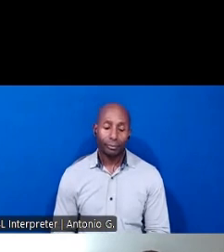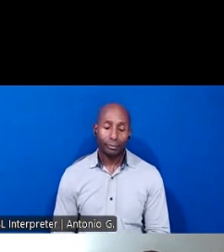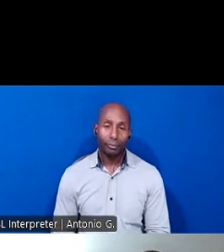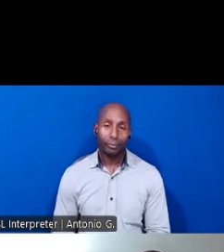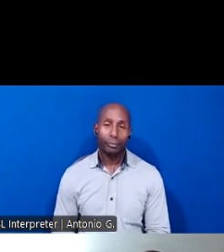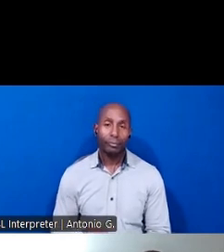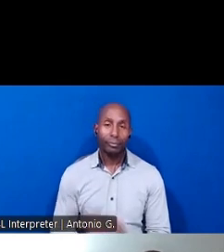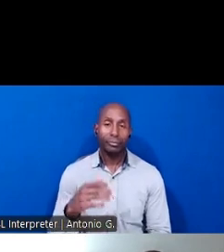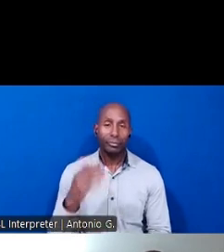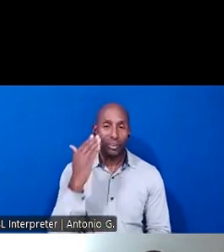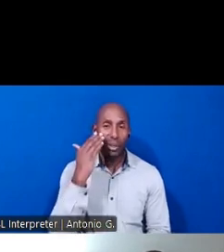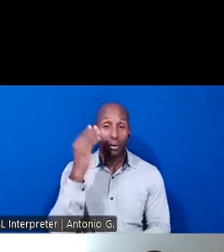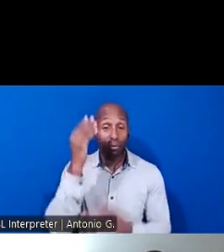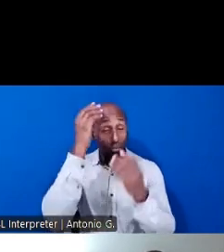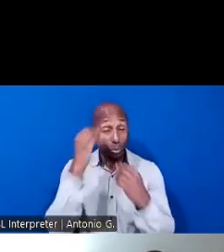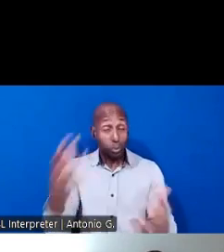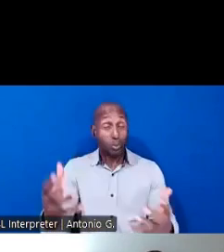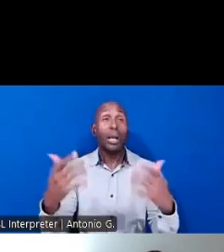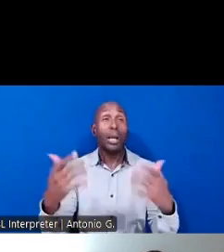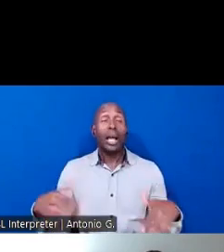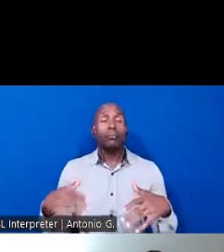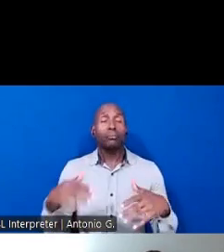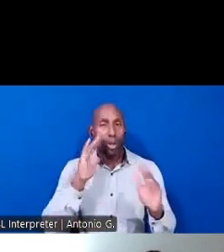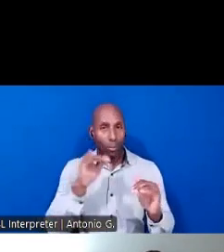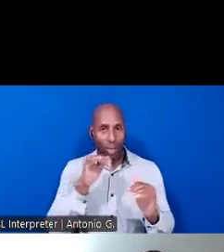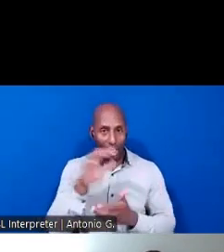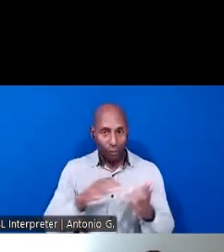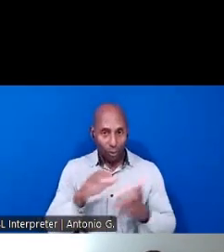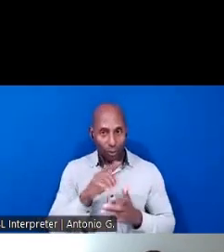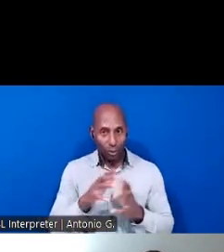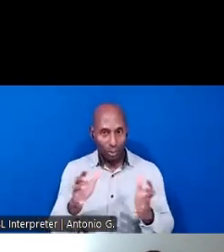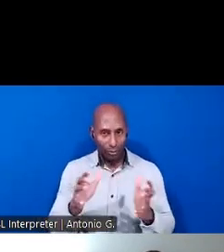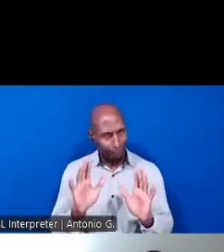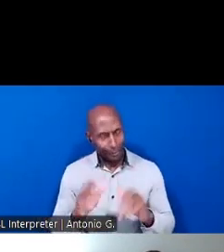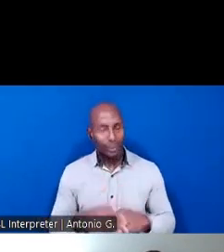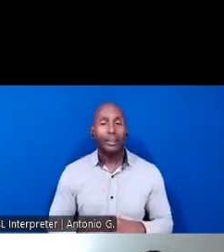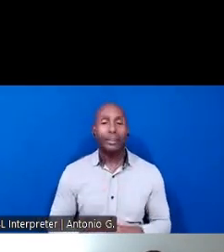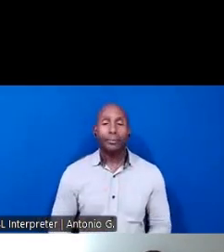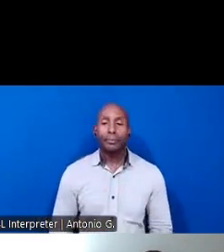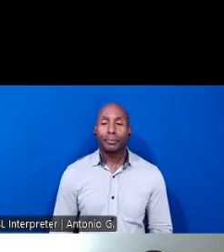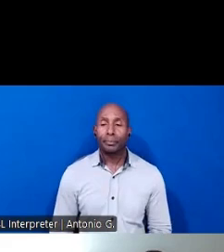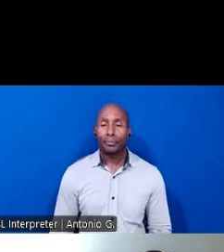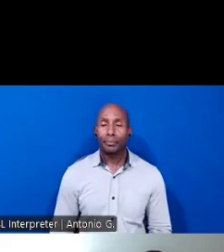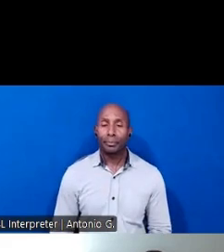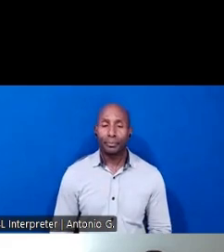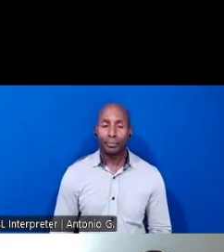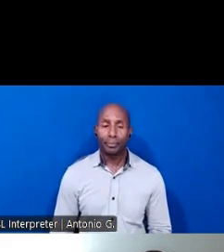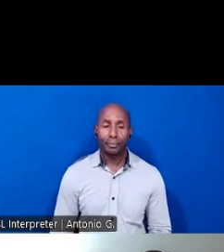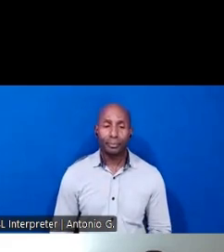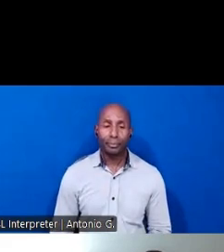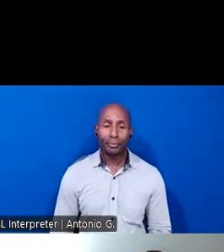confusing. But to support you in this journey of calculating